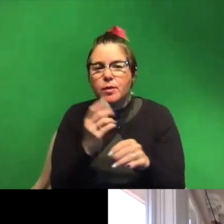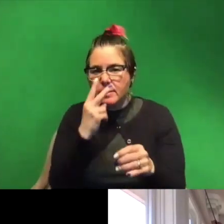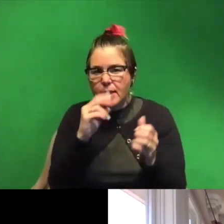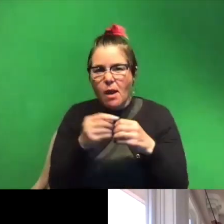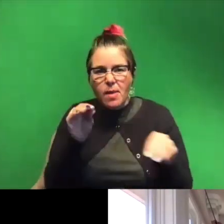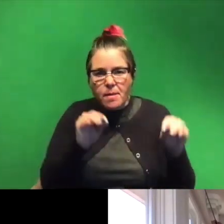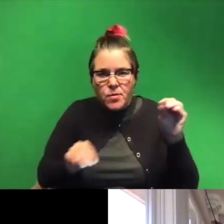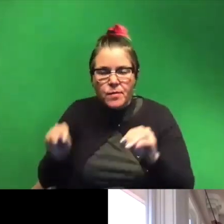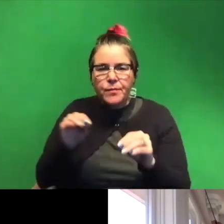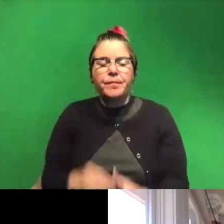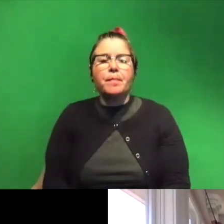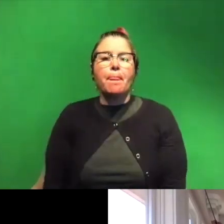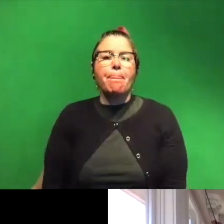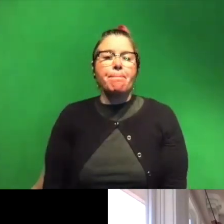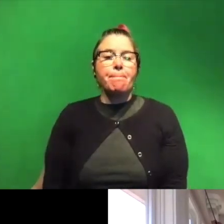moved.